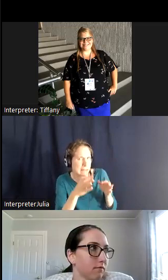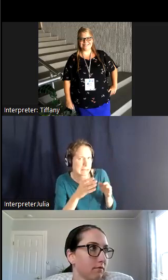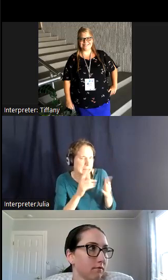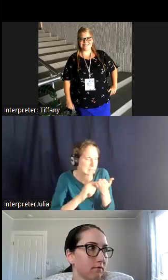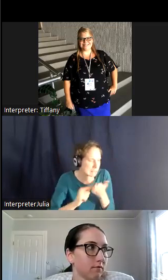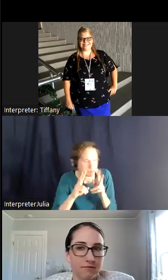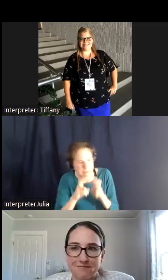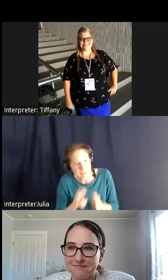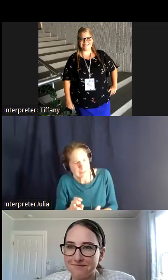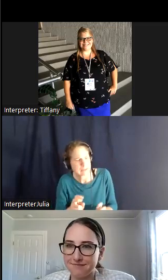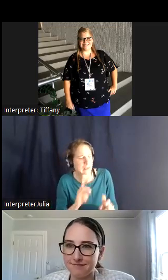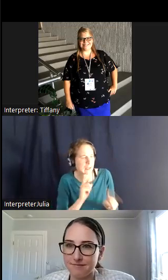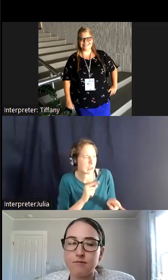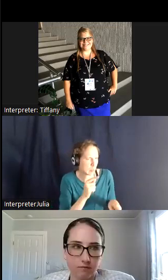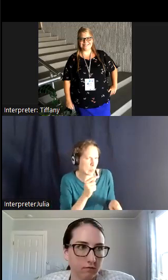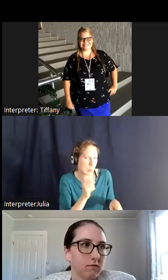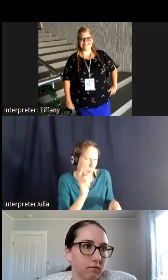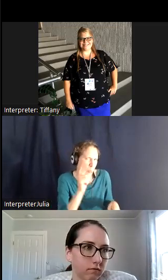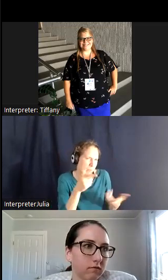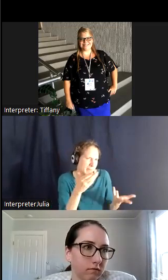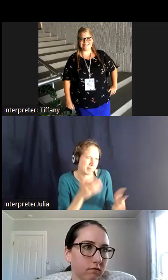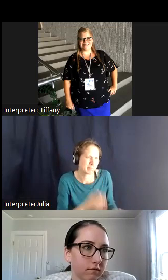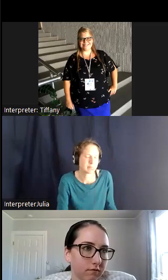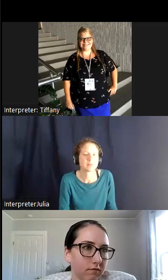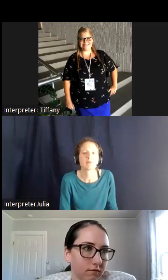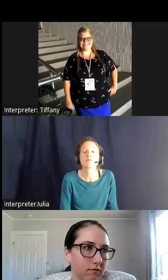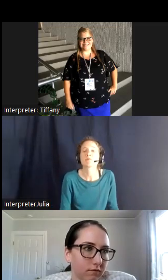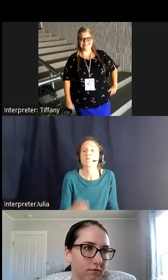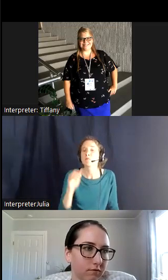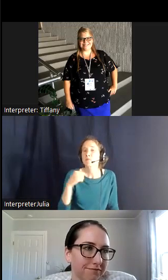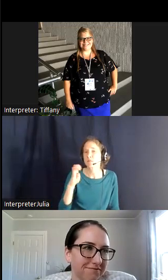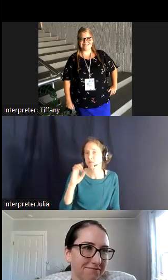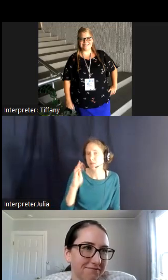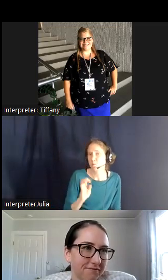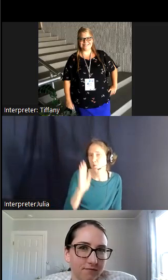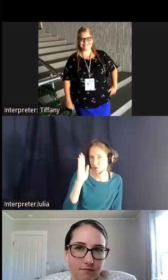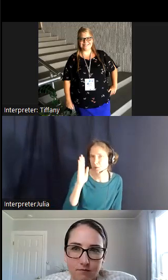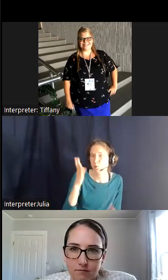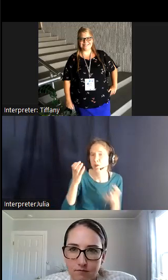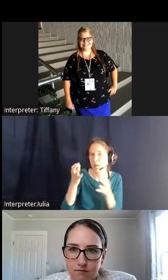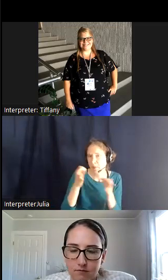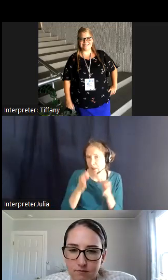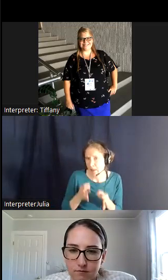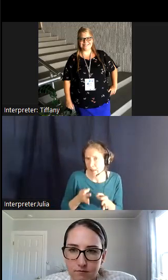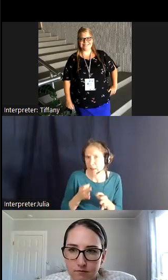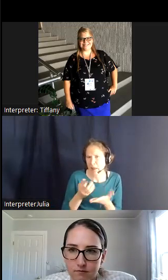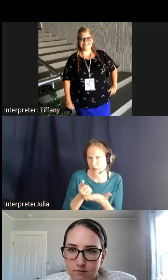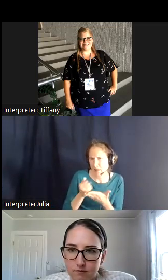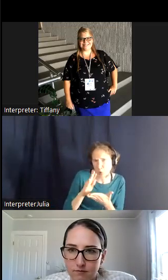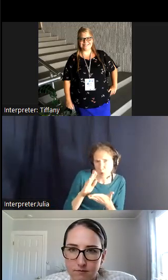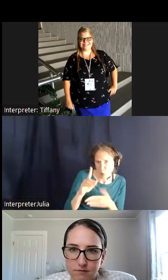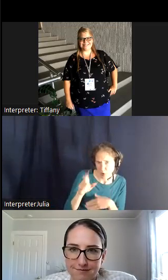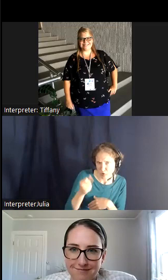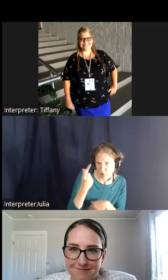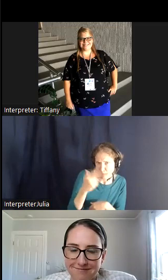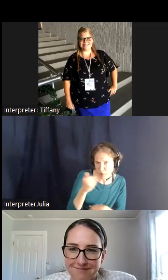And now I believe Edie raised her hand to help us understand your question. If you're still available, Edie.